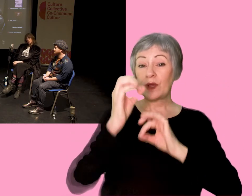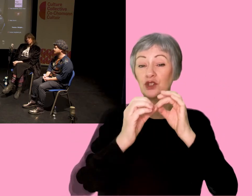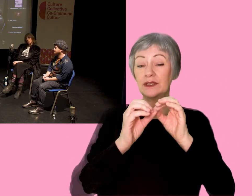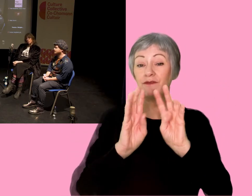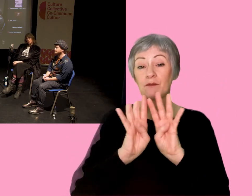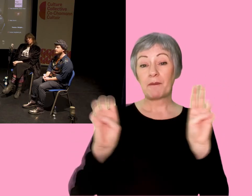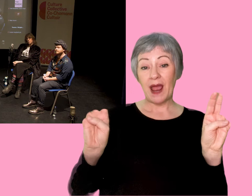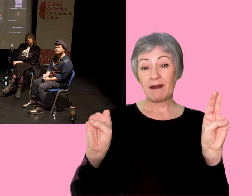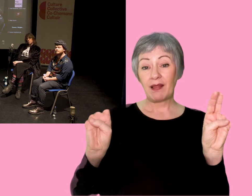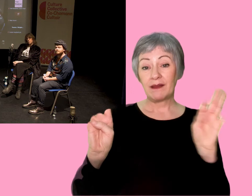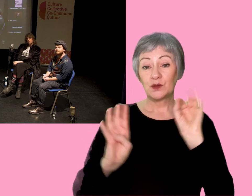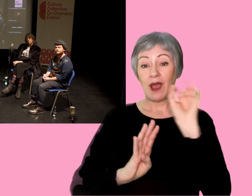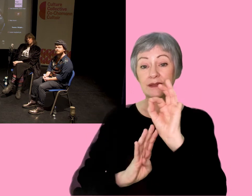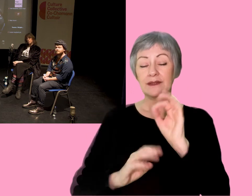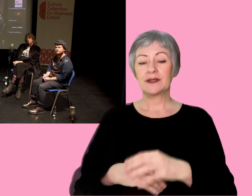panelists.